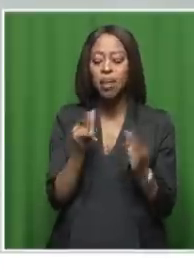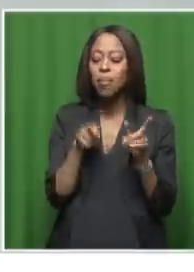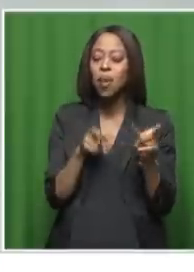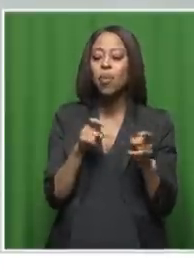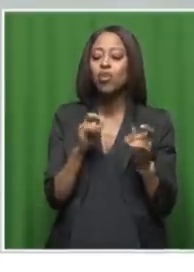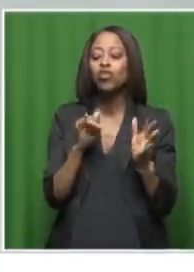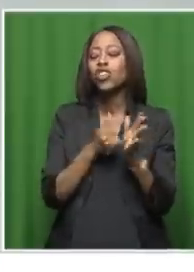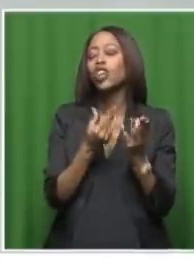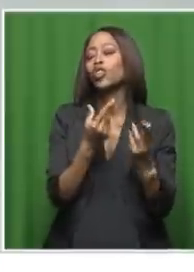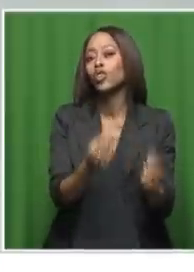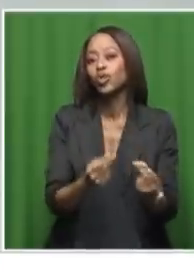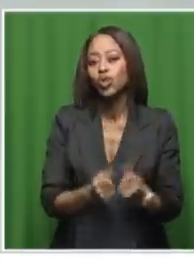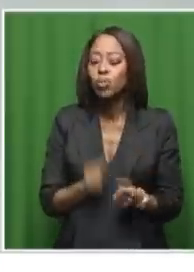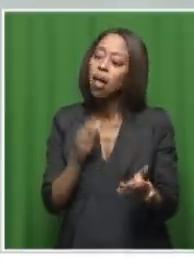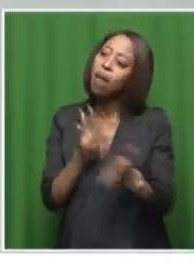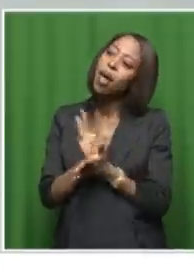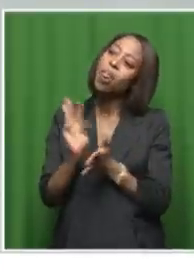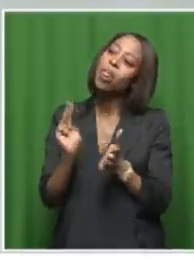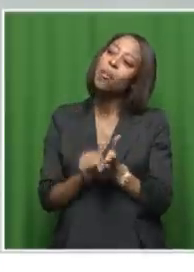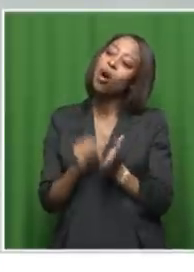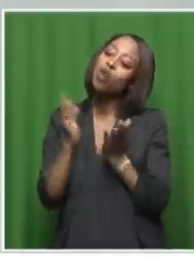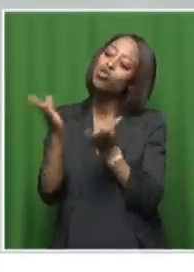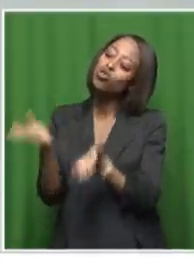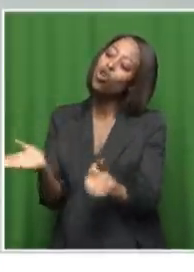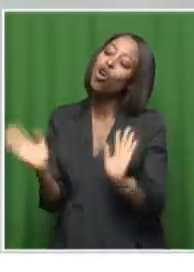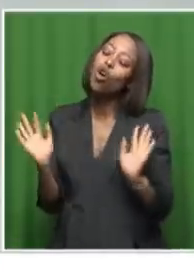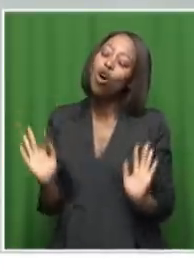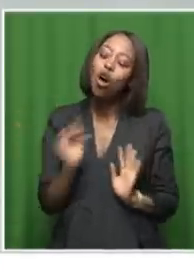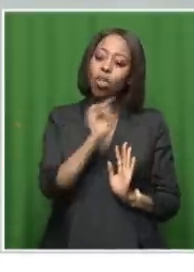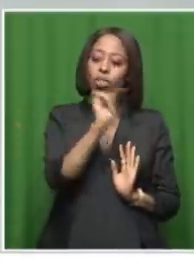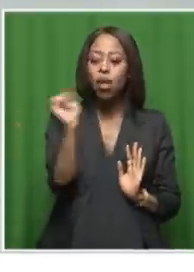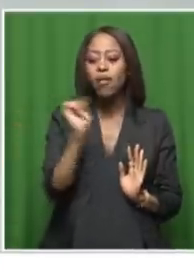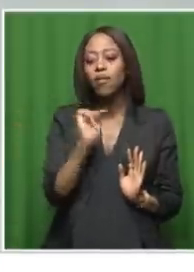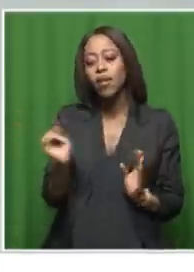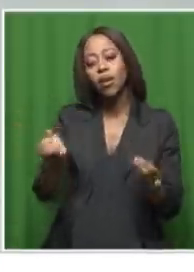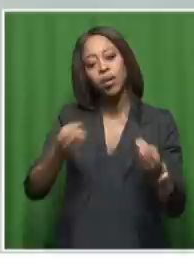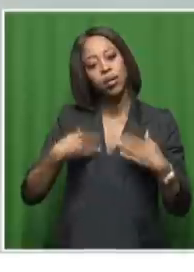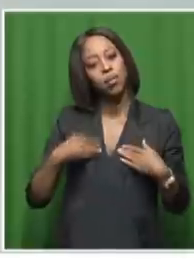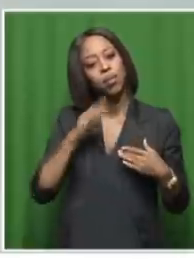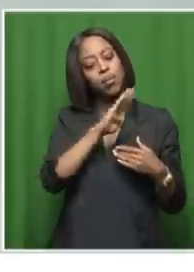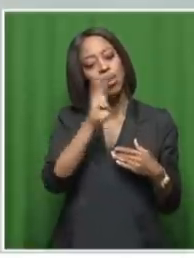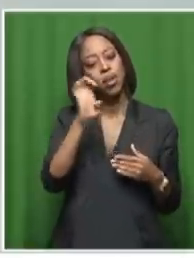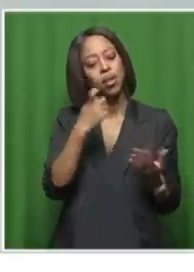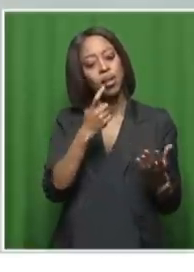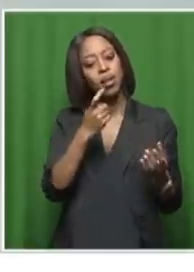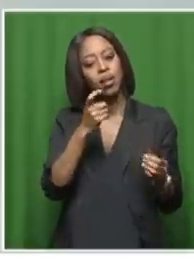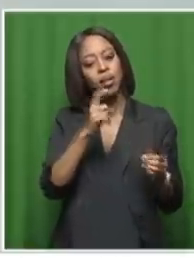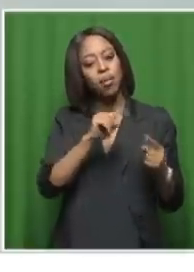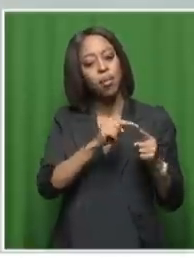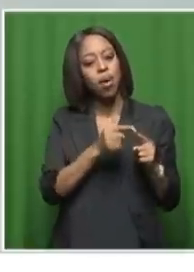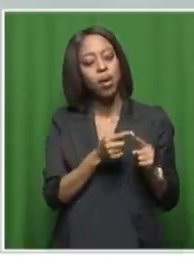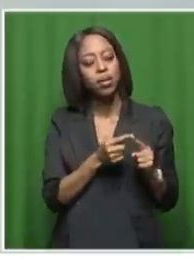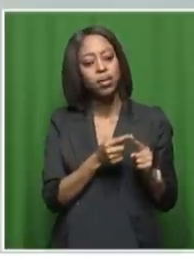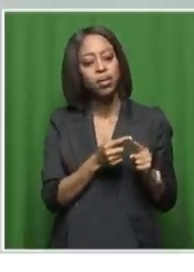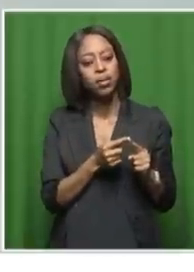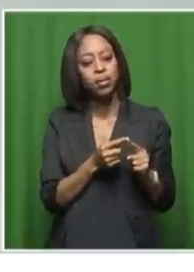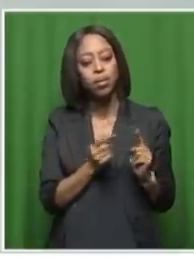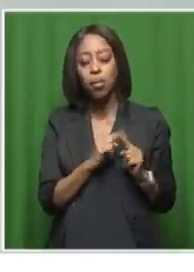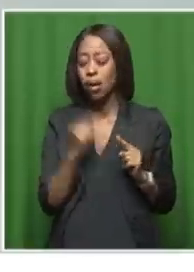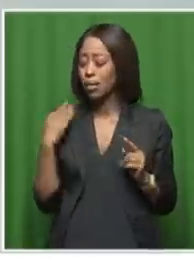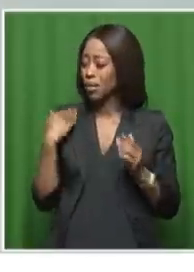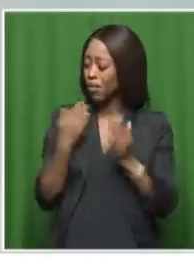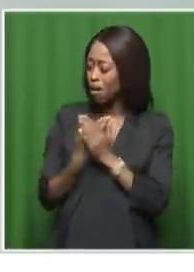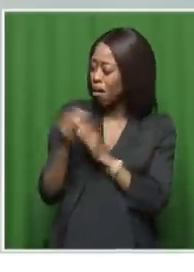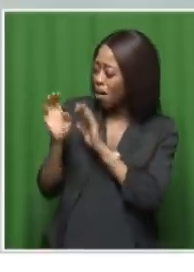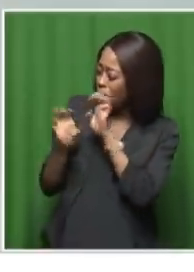exercise. I've spent 10 million on this and therefore give me my BE credits. And unfortunately, what we've seen